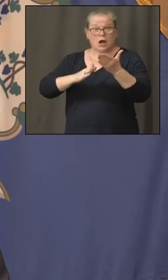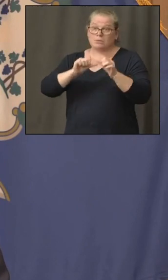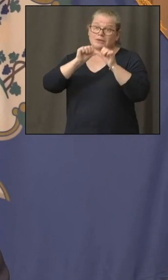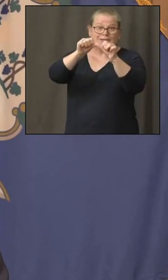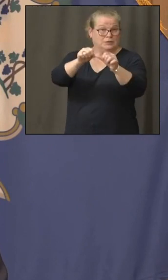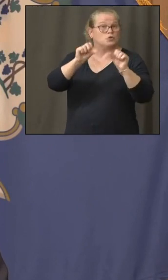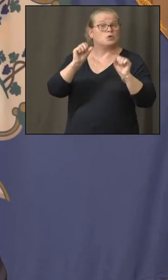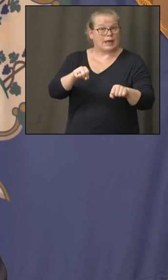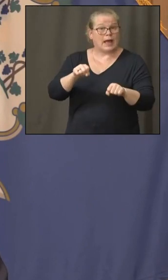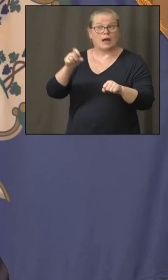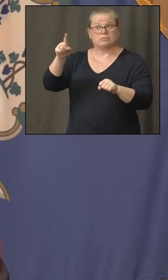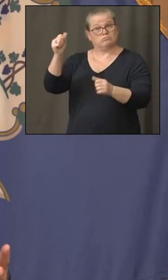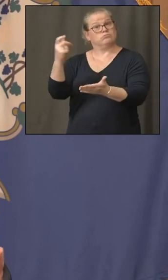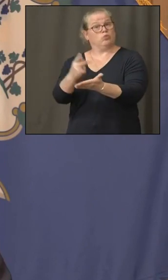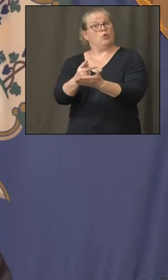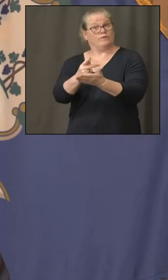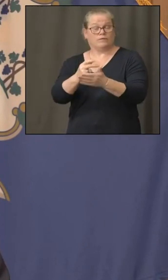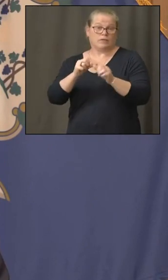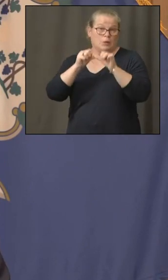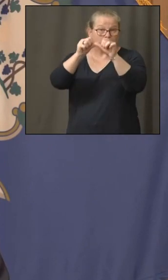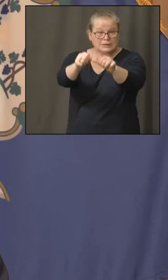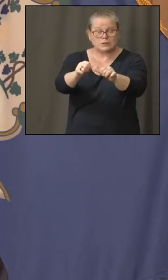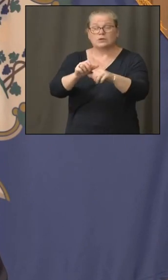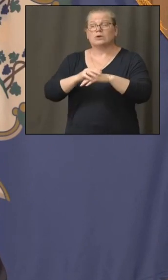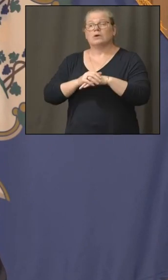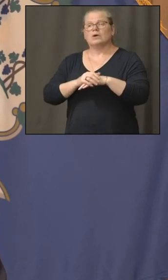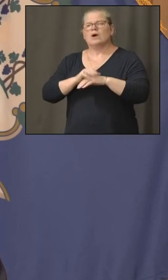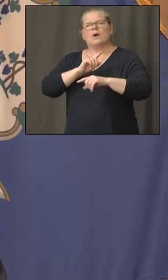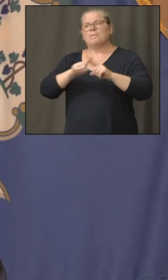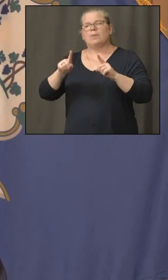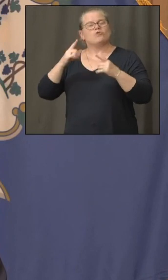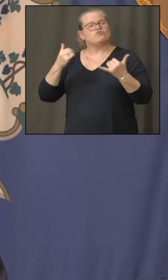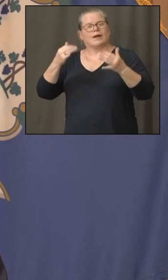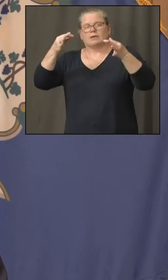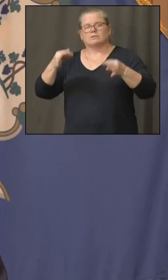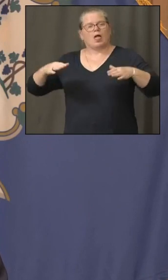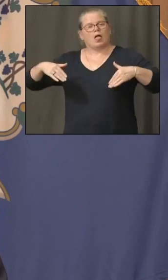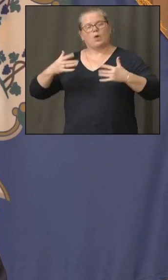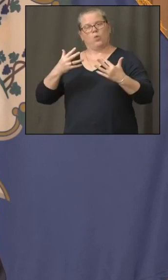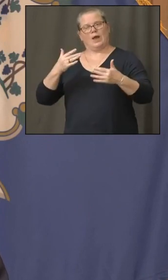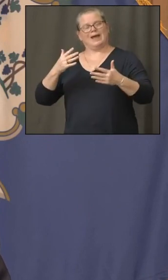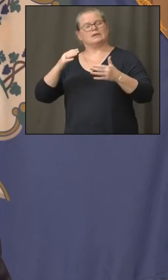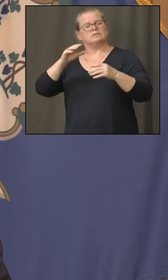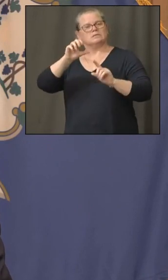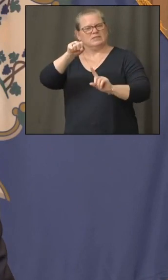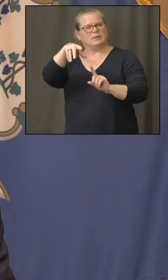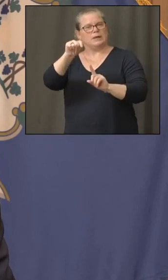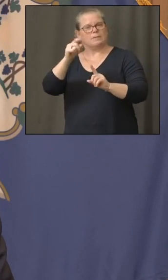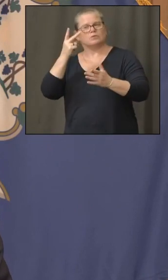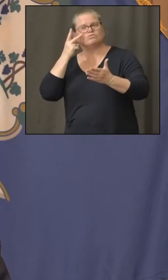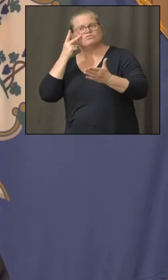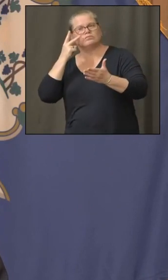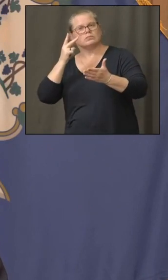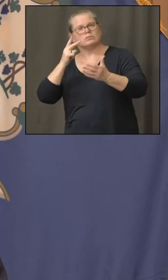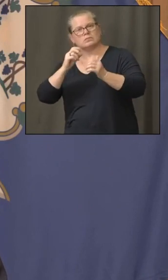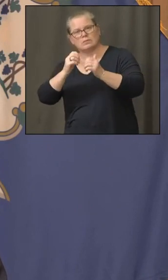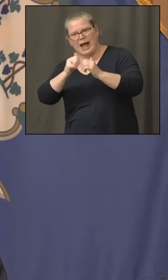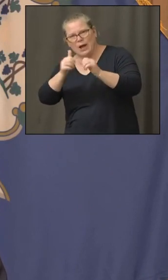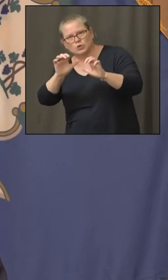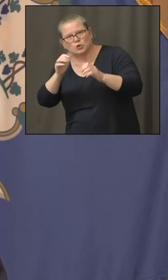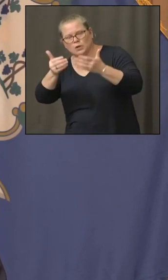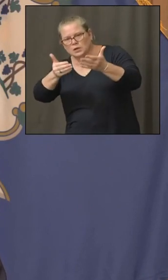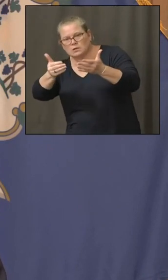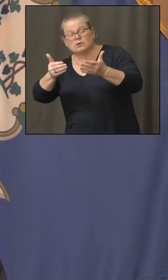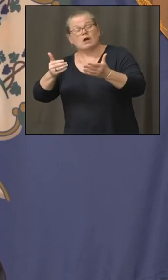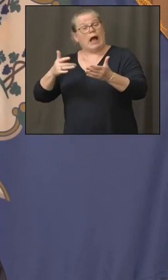Paz, let's get a better idea of where we are in September. I mean, my strong hope is that our downward trajectory